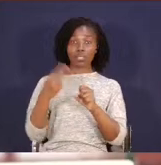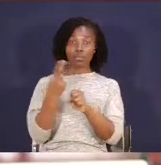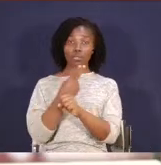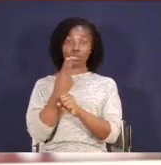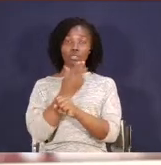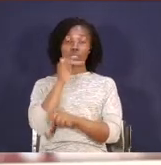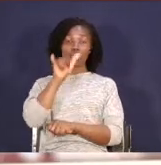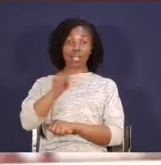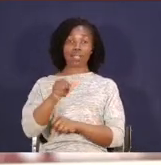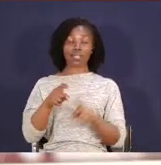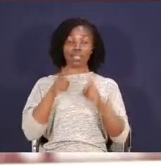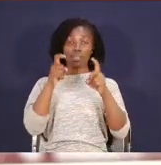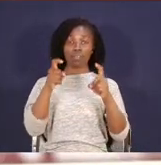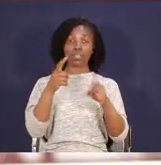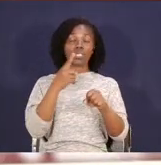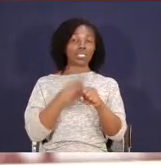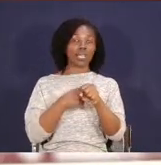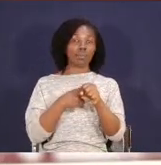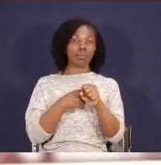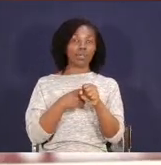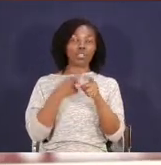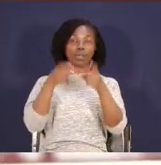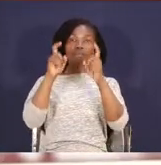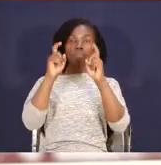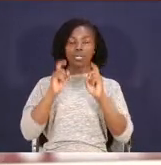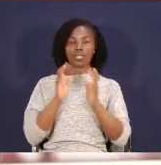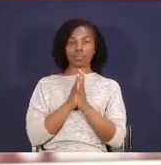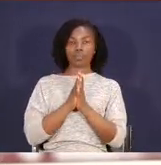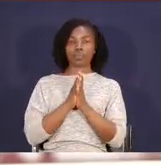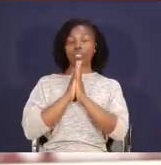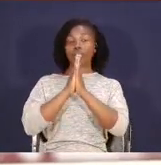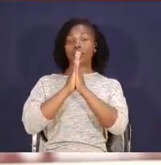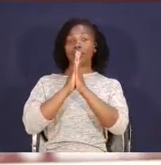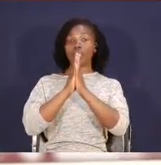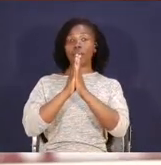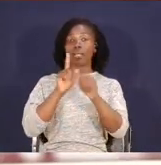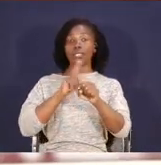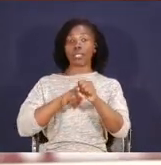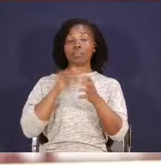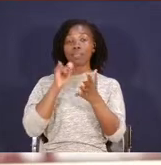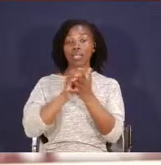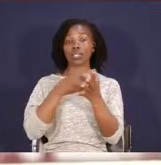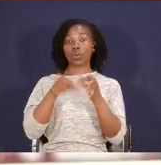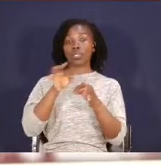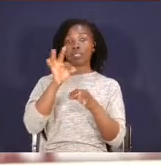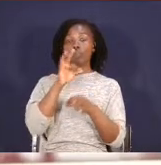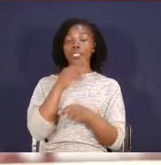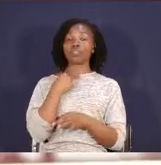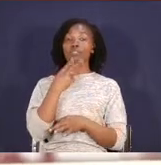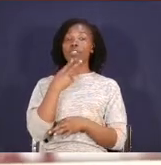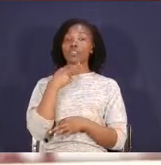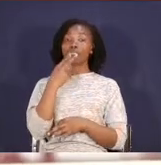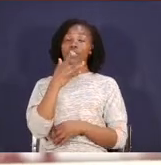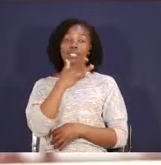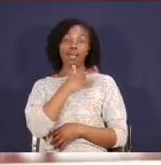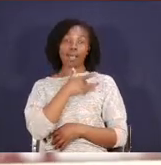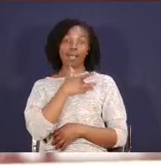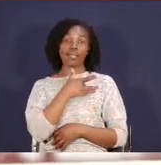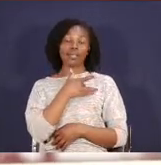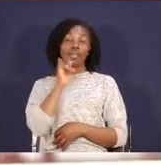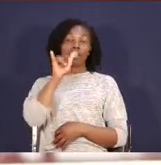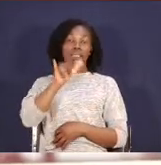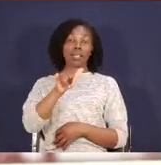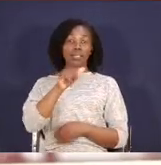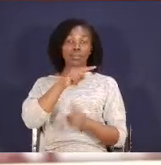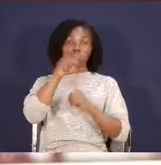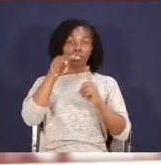happy that when these gifts are actually deployed. And I pray that as that voice is speaking to your heart, that particular area, coming